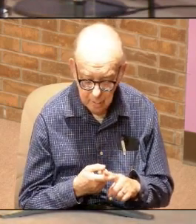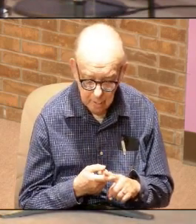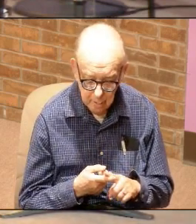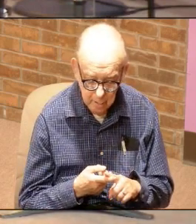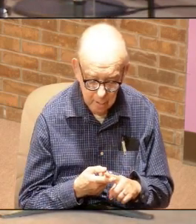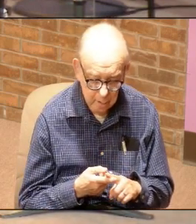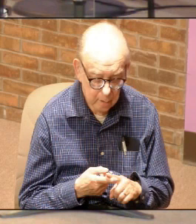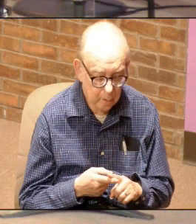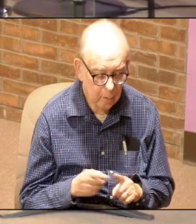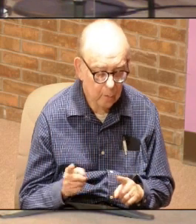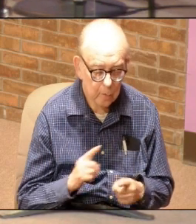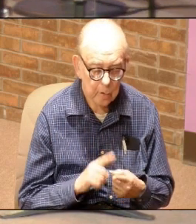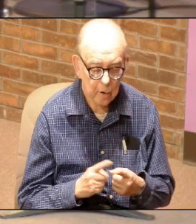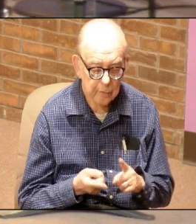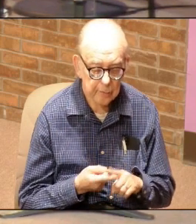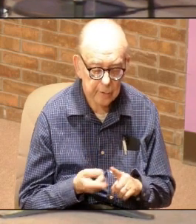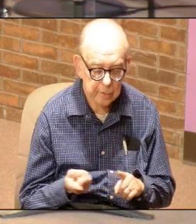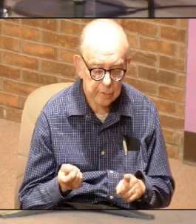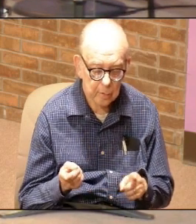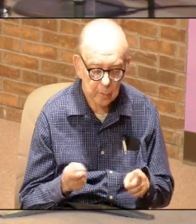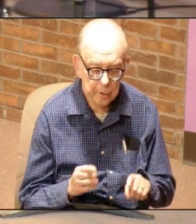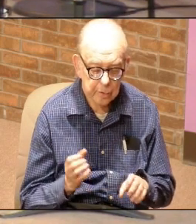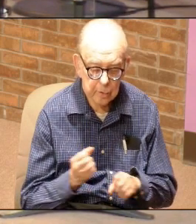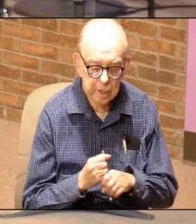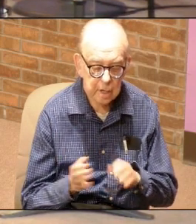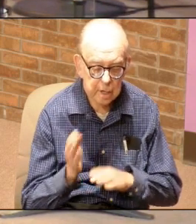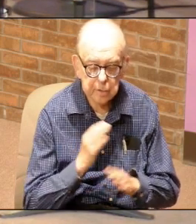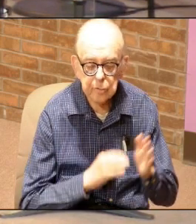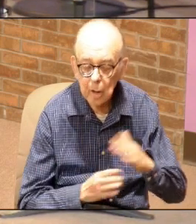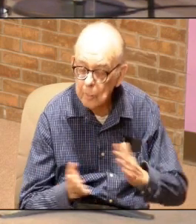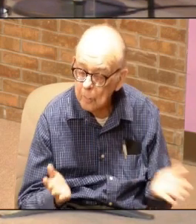Where are they when you get into trouble?